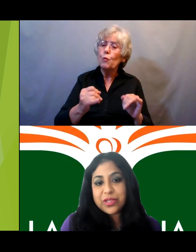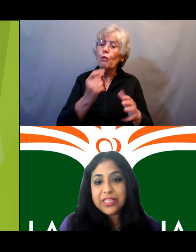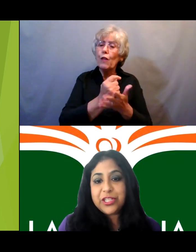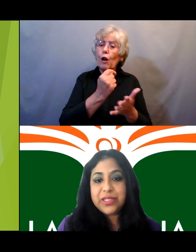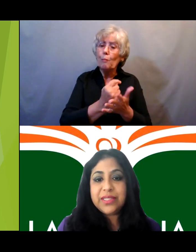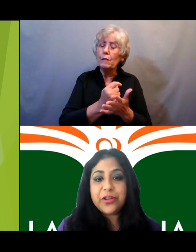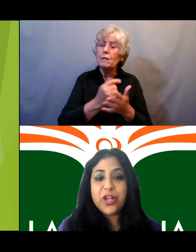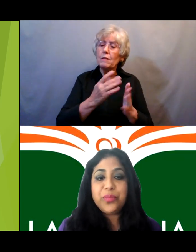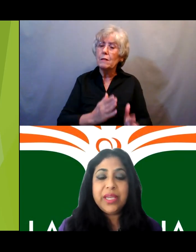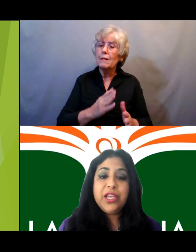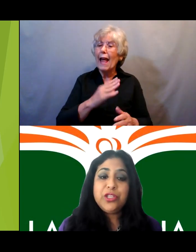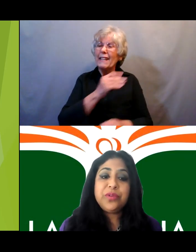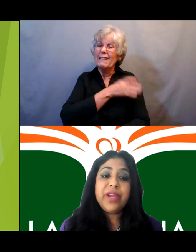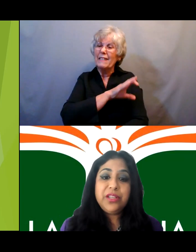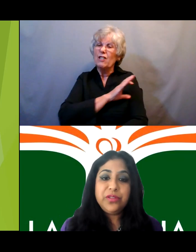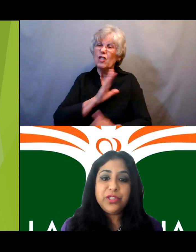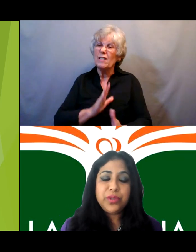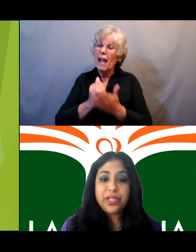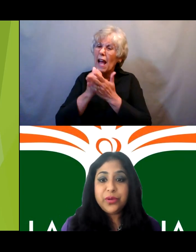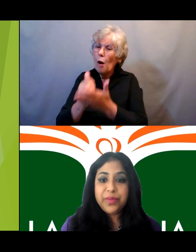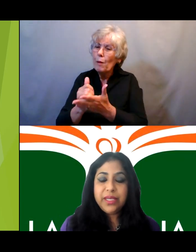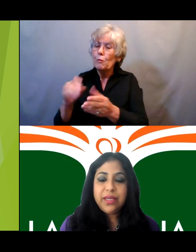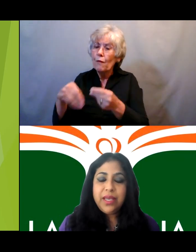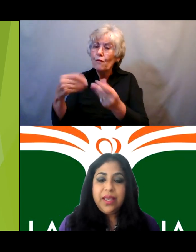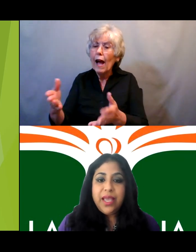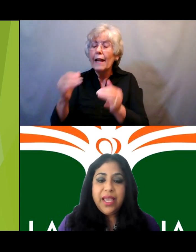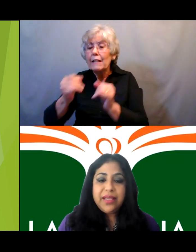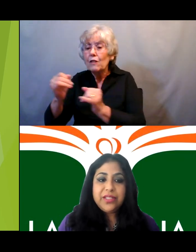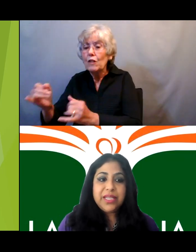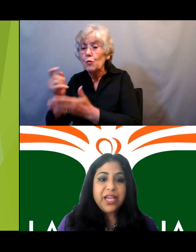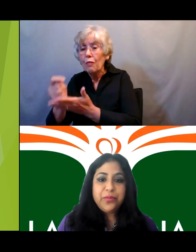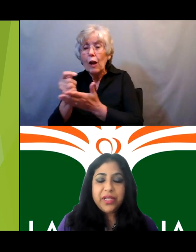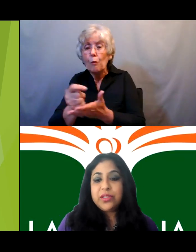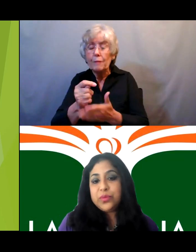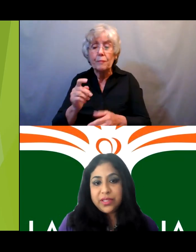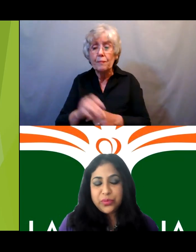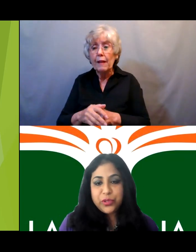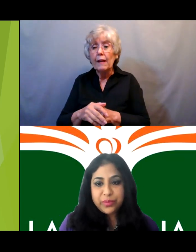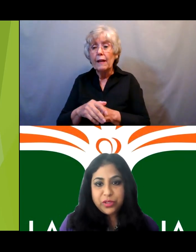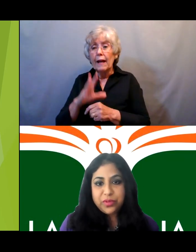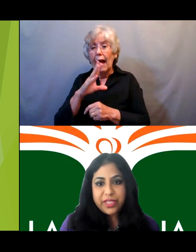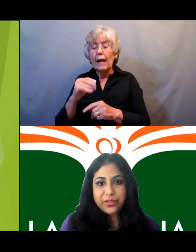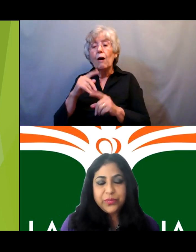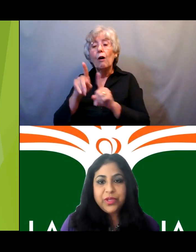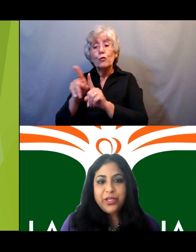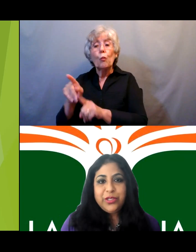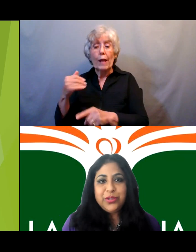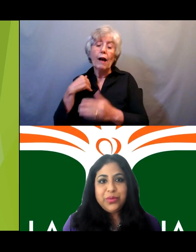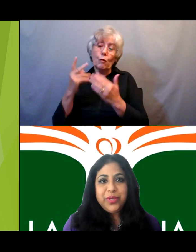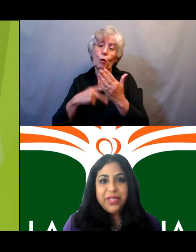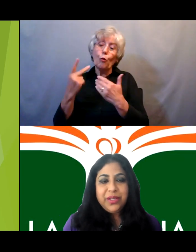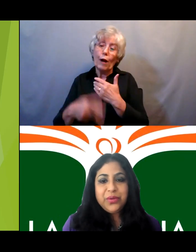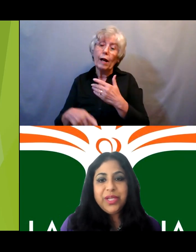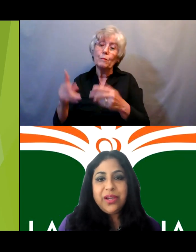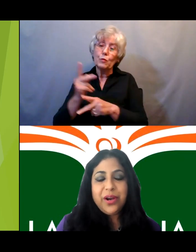therapists, clinicians that are helping to provide individual therapy, and as well as a program supervisor.